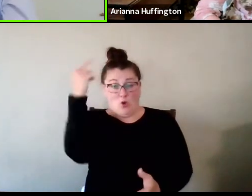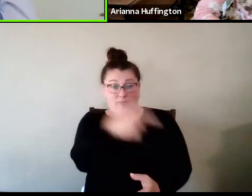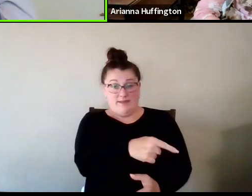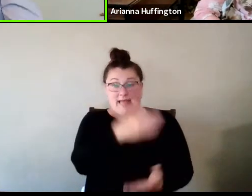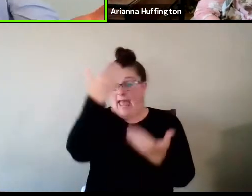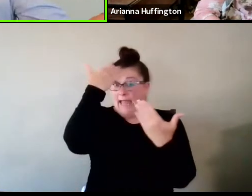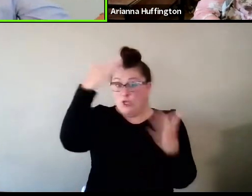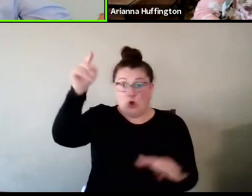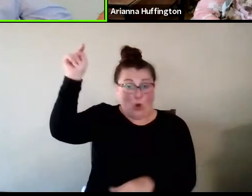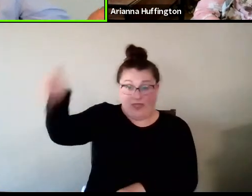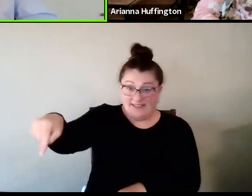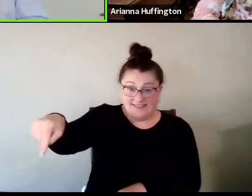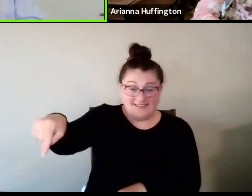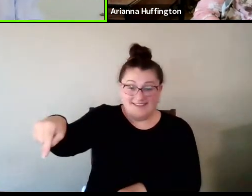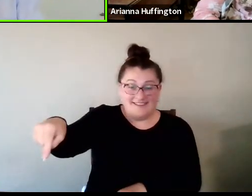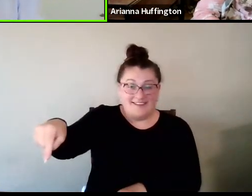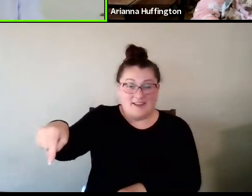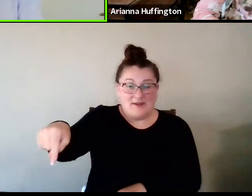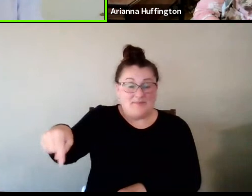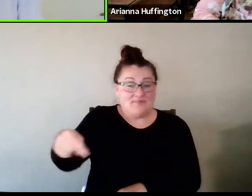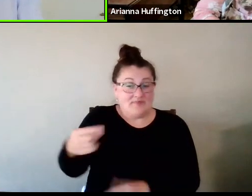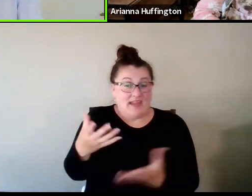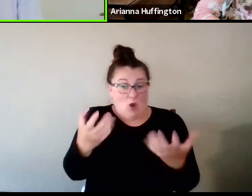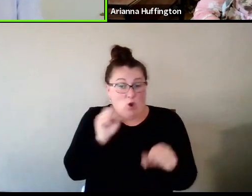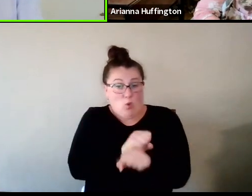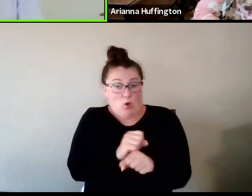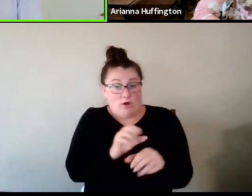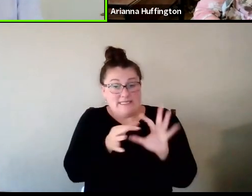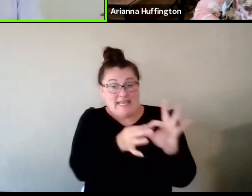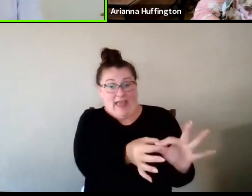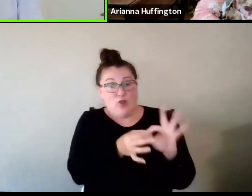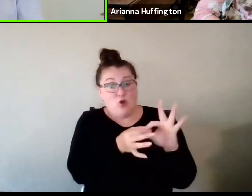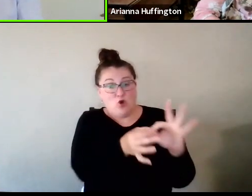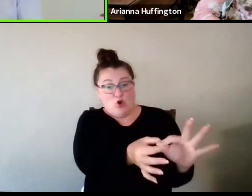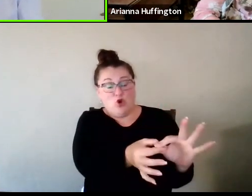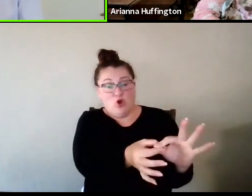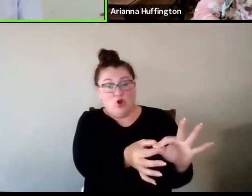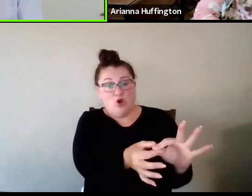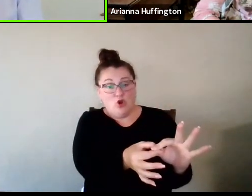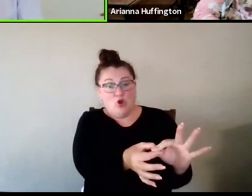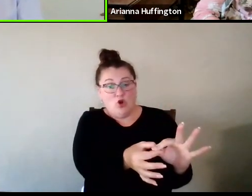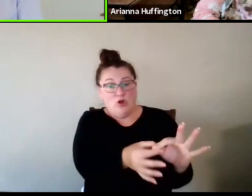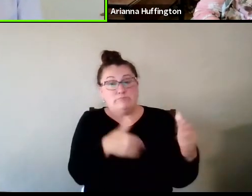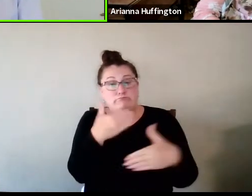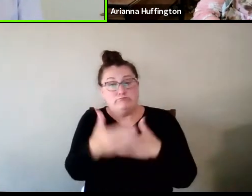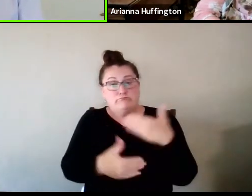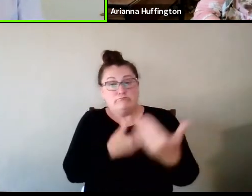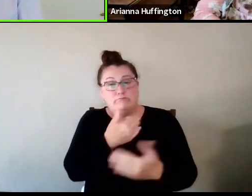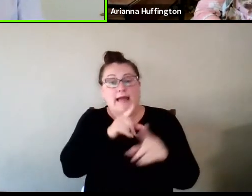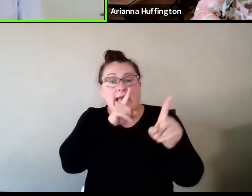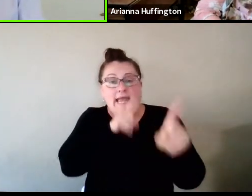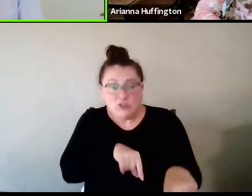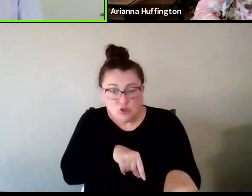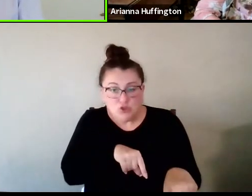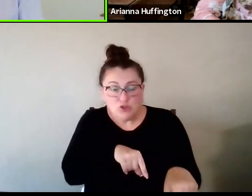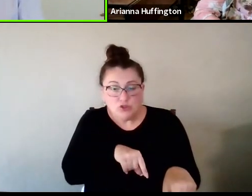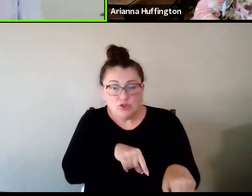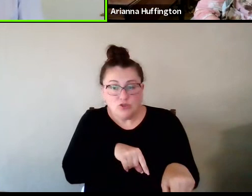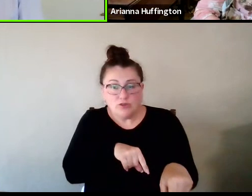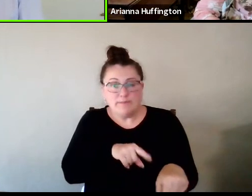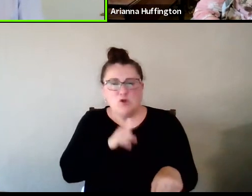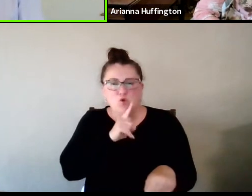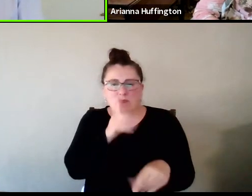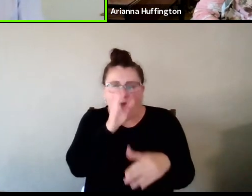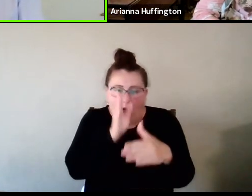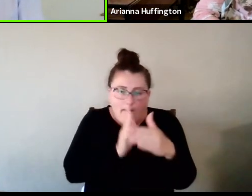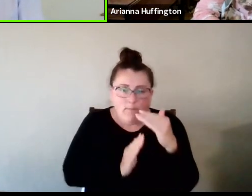know. And this is how I'd like to work together so that we can get to an answer and be really humble about